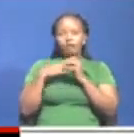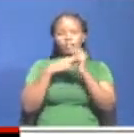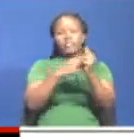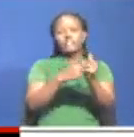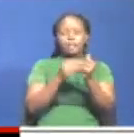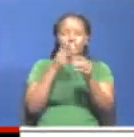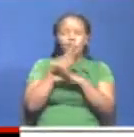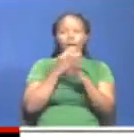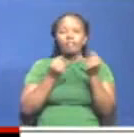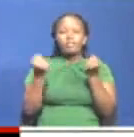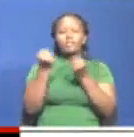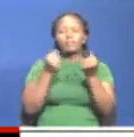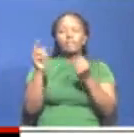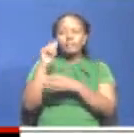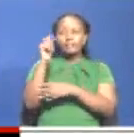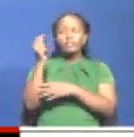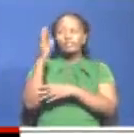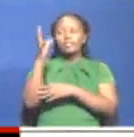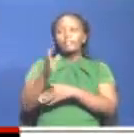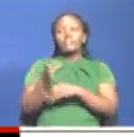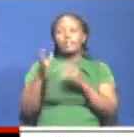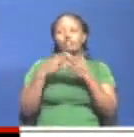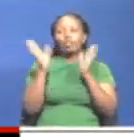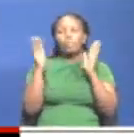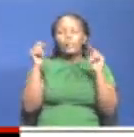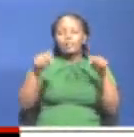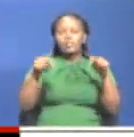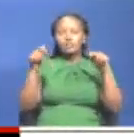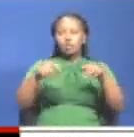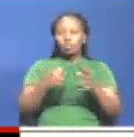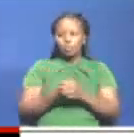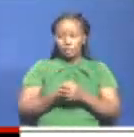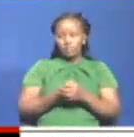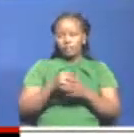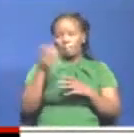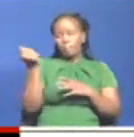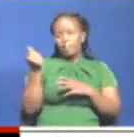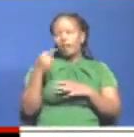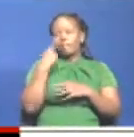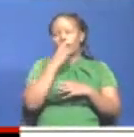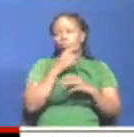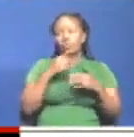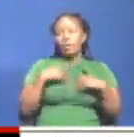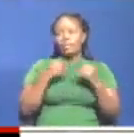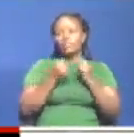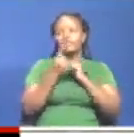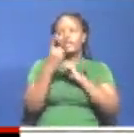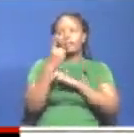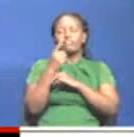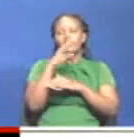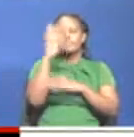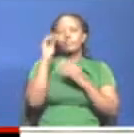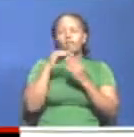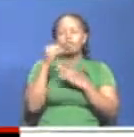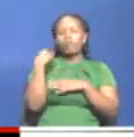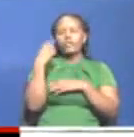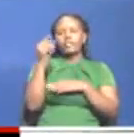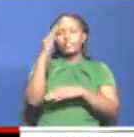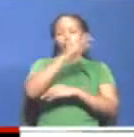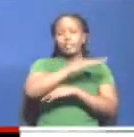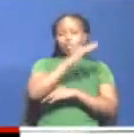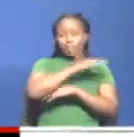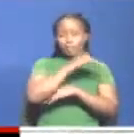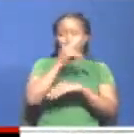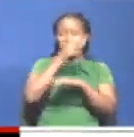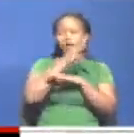Rally Kenya's vicious opening leg today. Now, Rovanperä languished in 11th overall yesterday evening after puncturing